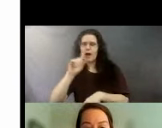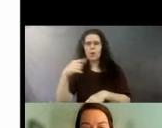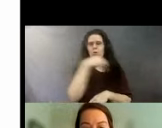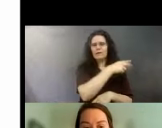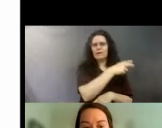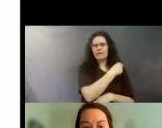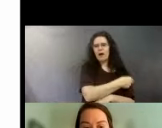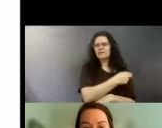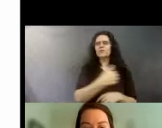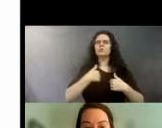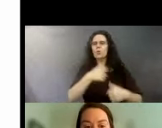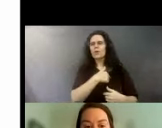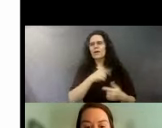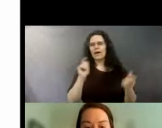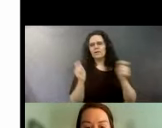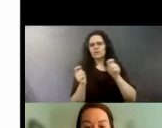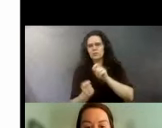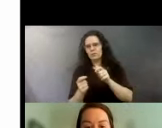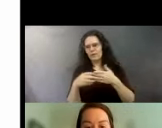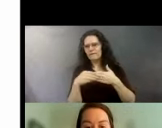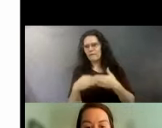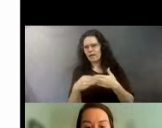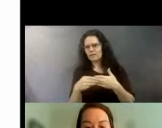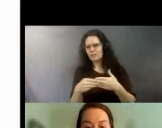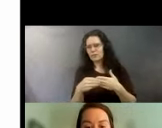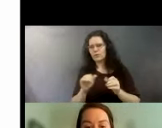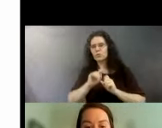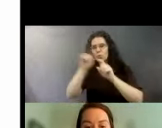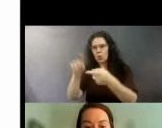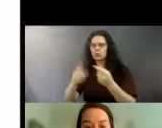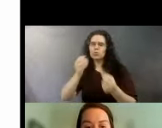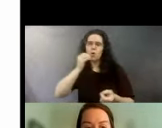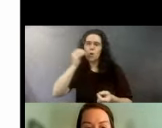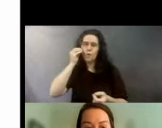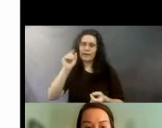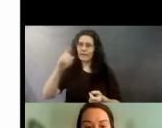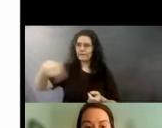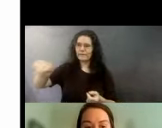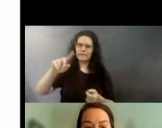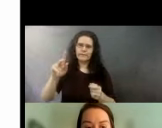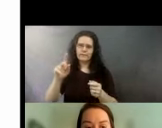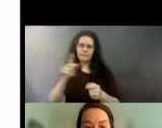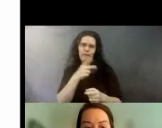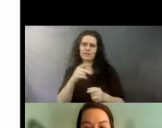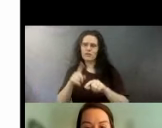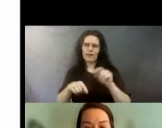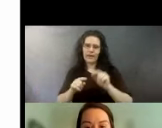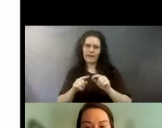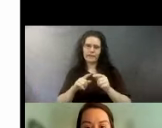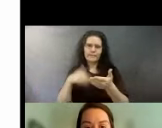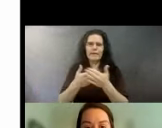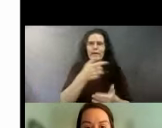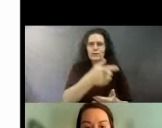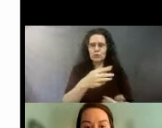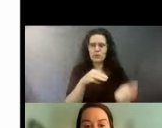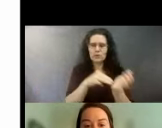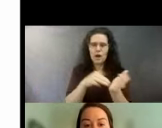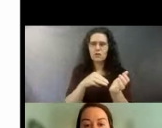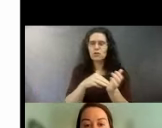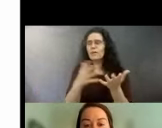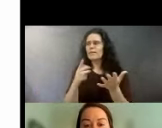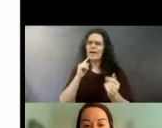that we could do home visits for folks who couldn't even get to like their doctor's appointments. Or folks who had very severe